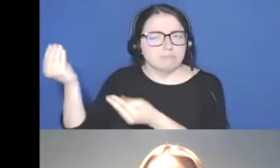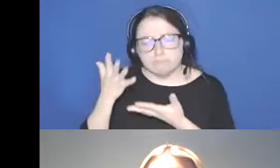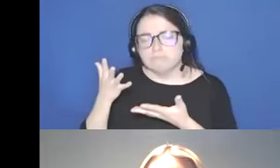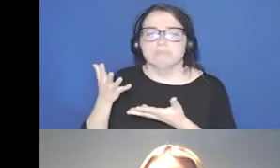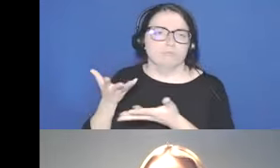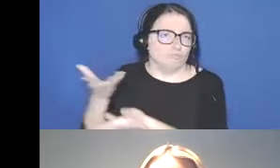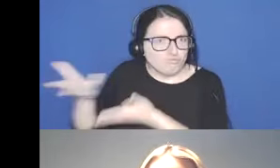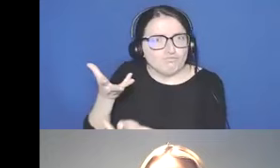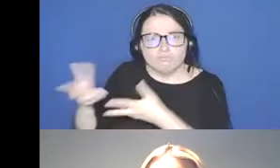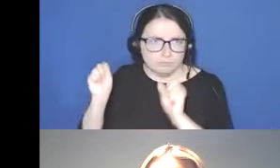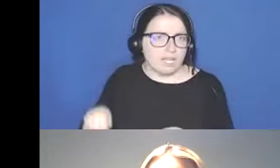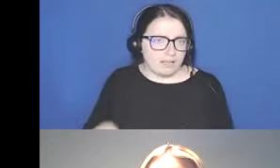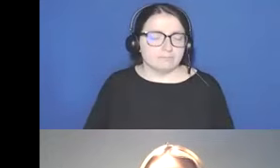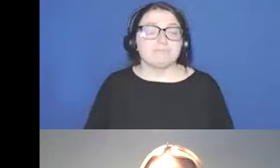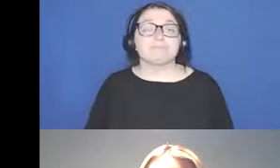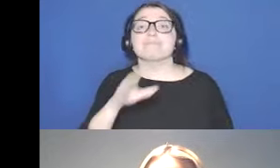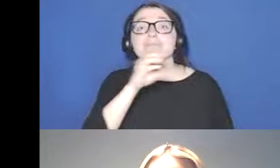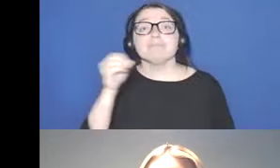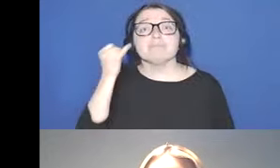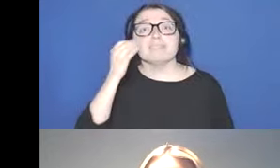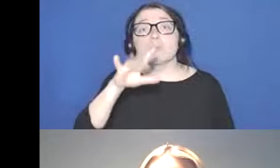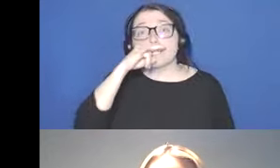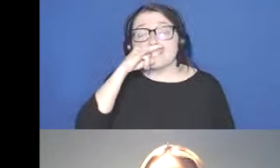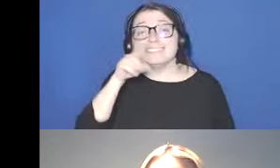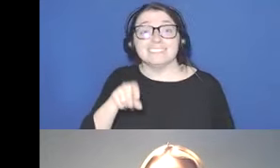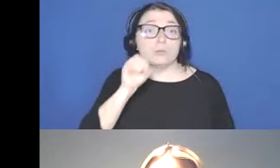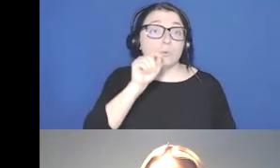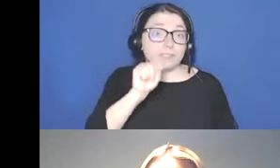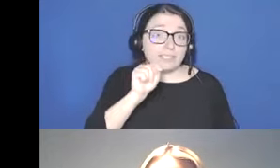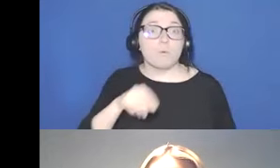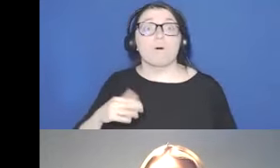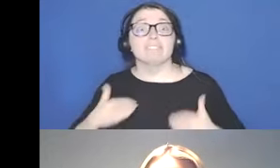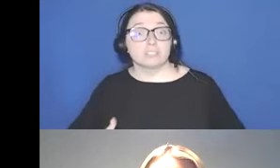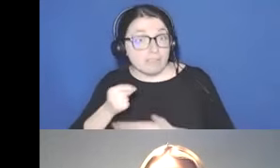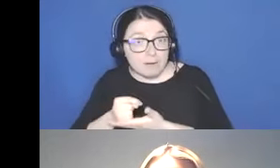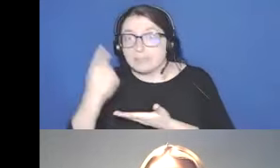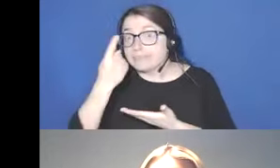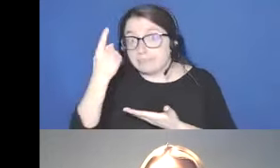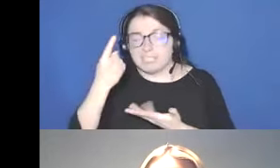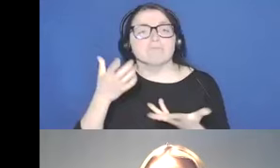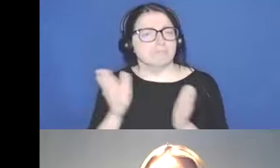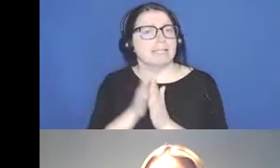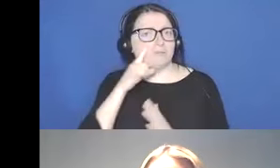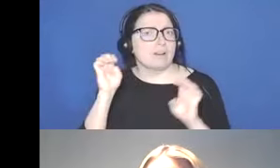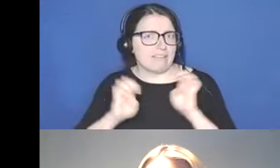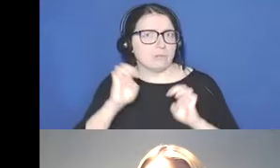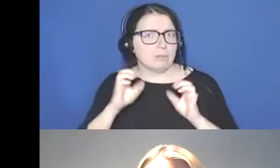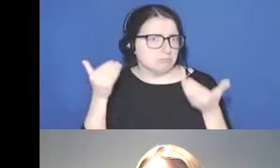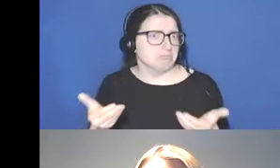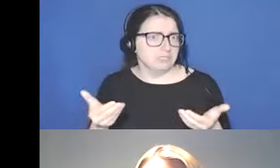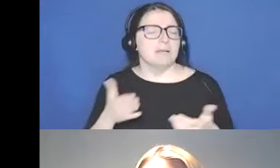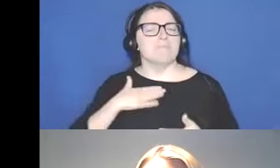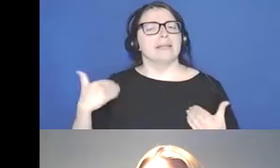And if you feel that your kid needs OT, physical therapy, ask for the evaluation. That's what I had to do for my youngest. And I noticed